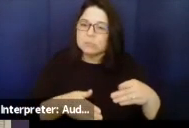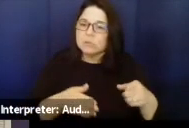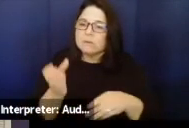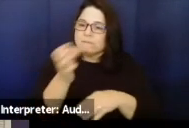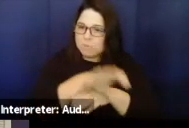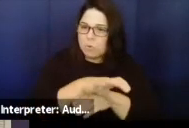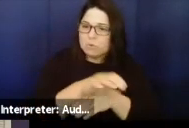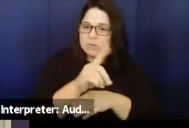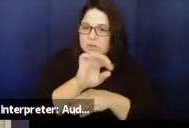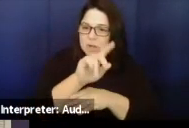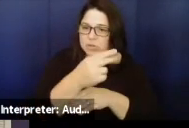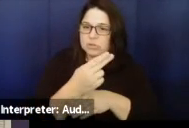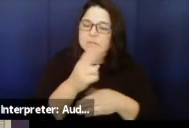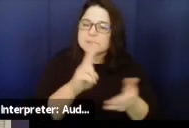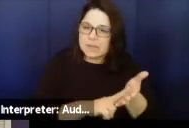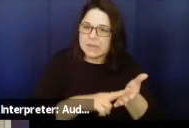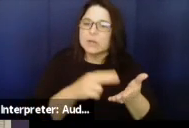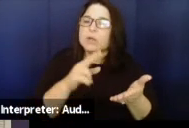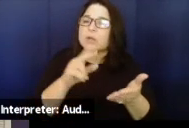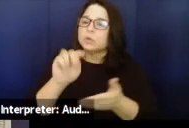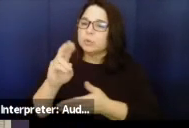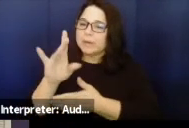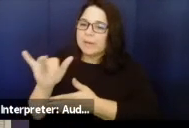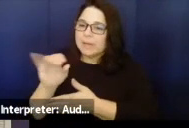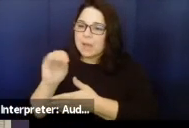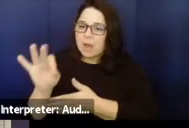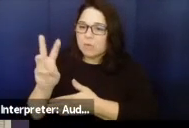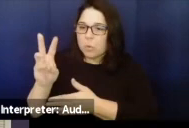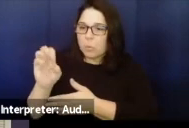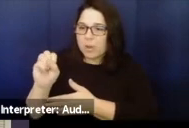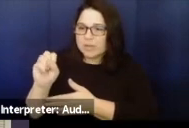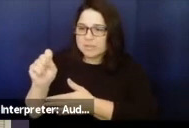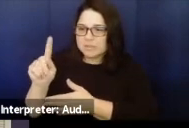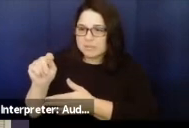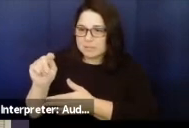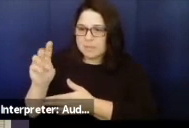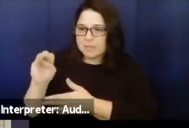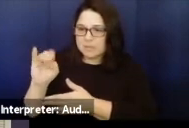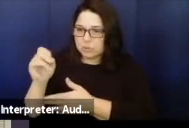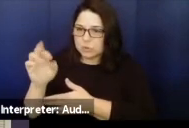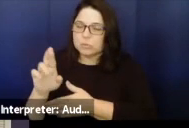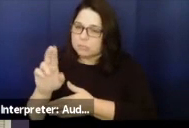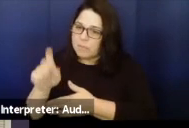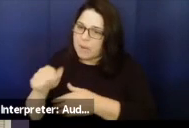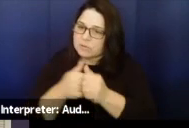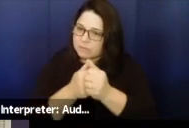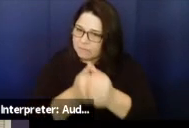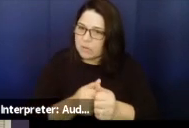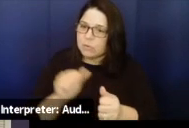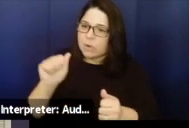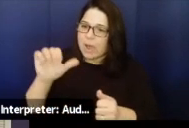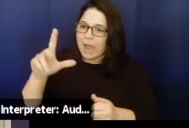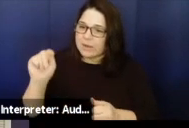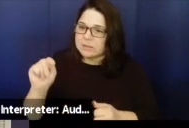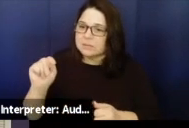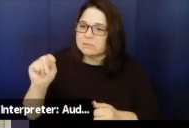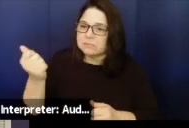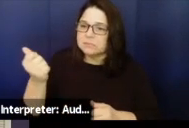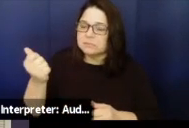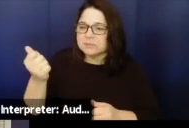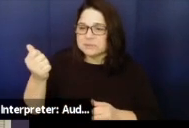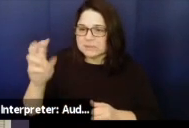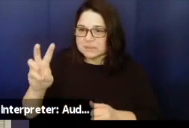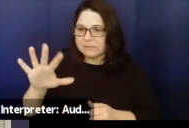Westminster, which required them to recognize and abide by the Navigation Act of 1651, prohibiting